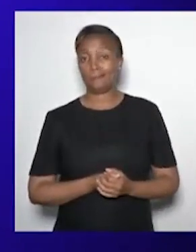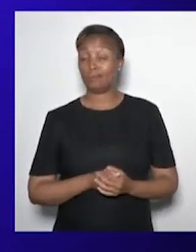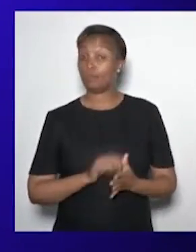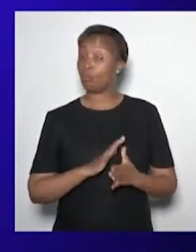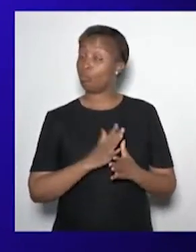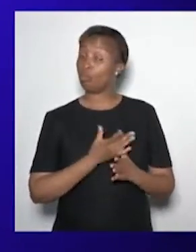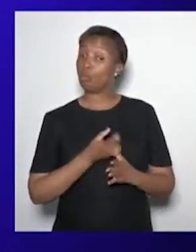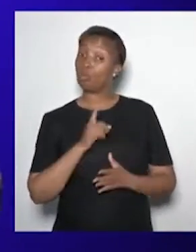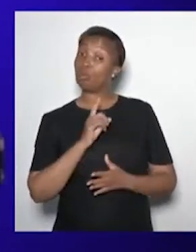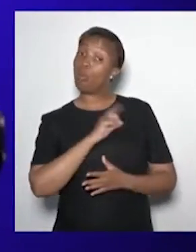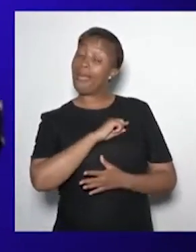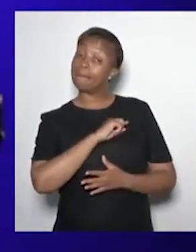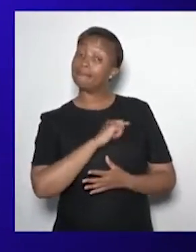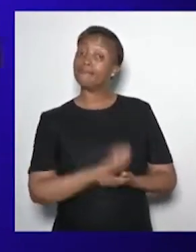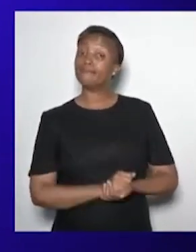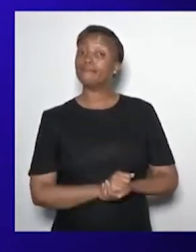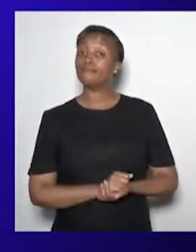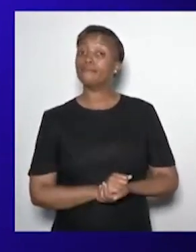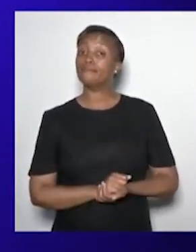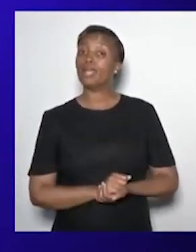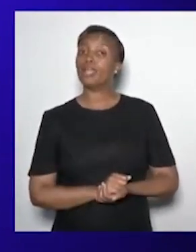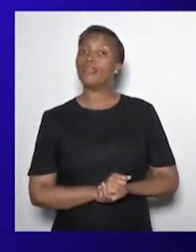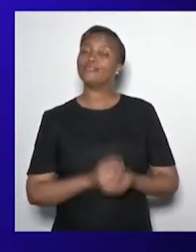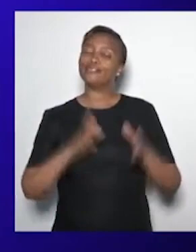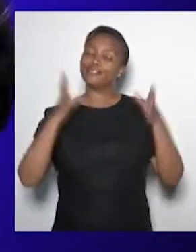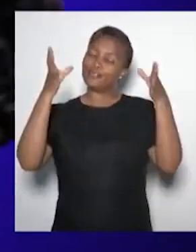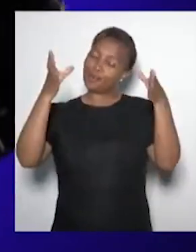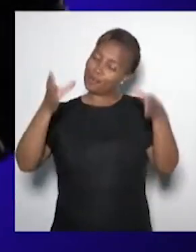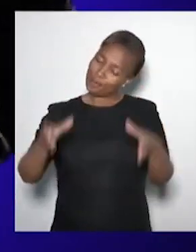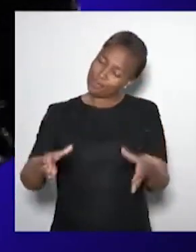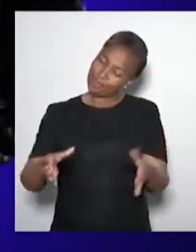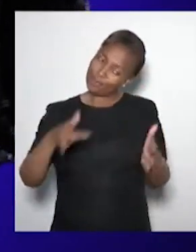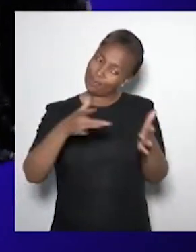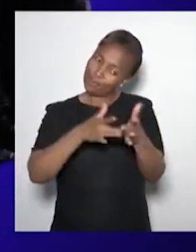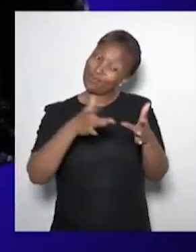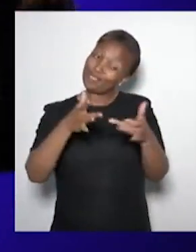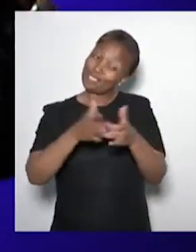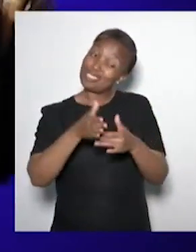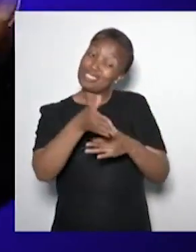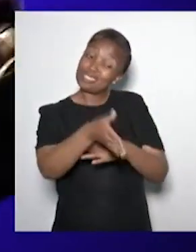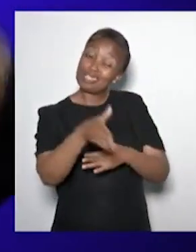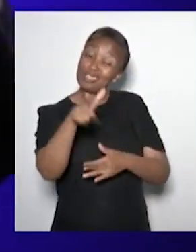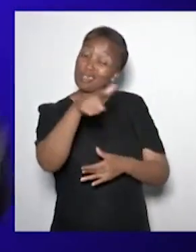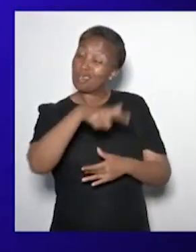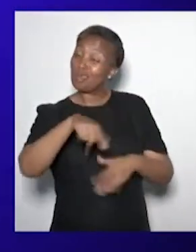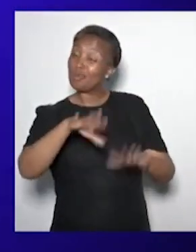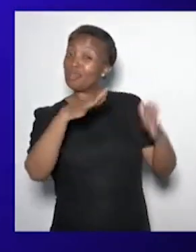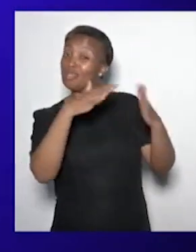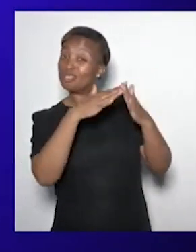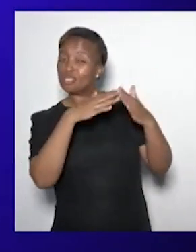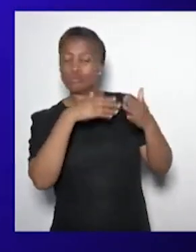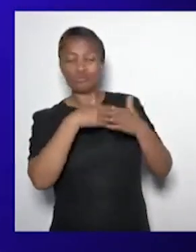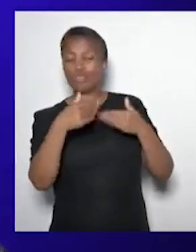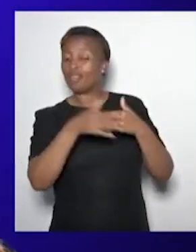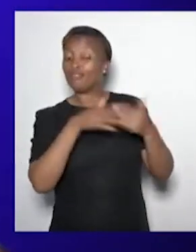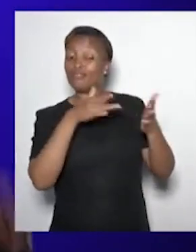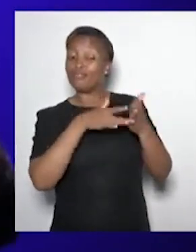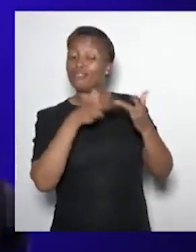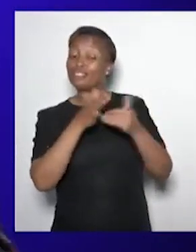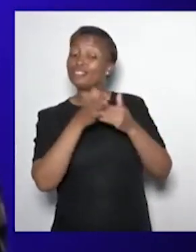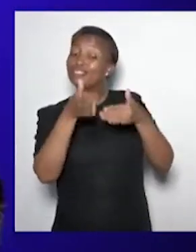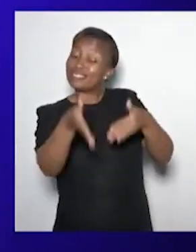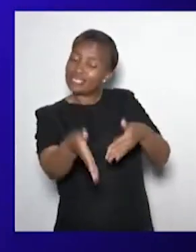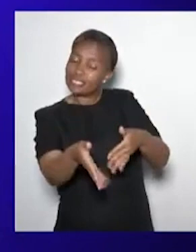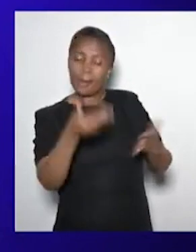because of the presence of Jesus. Where Jesus is, there